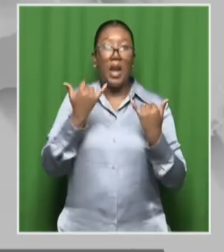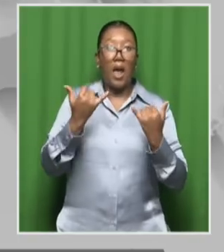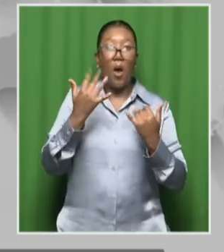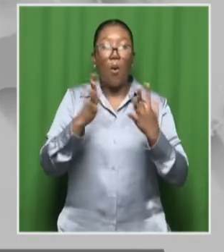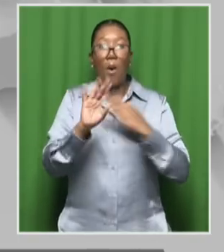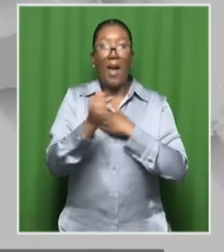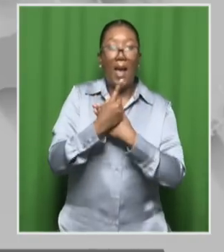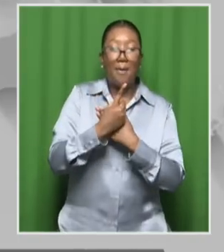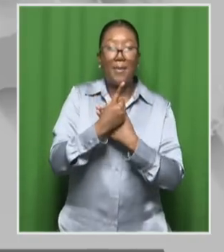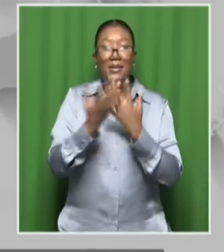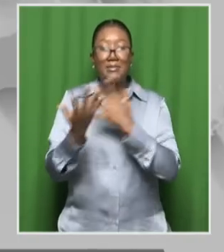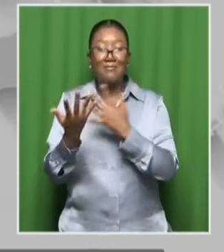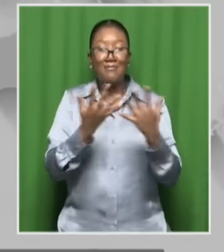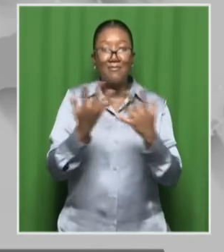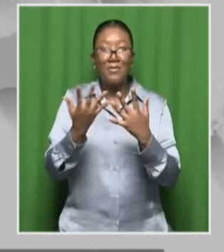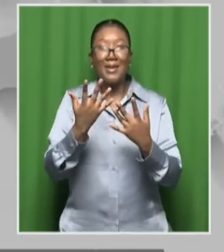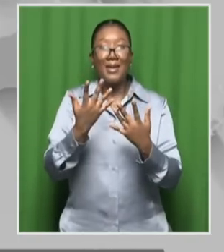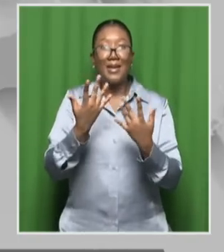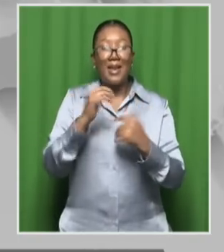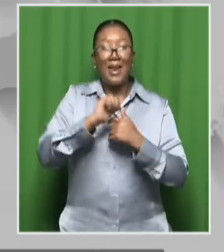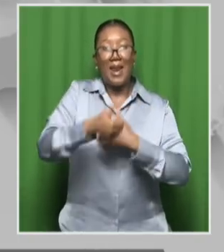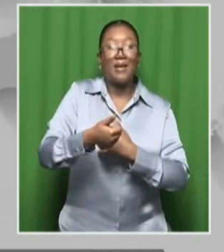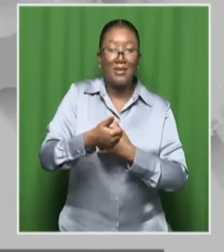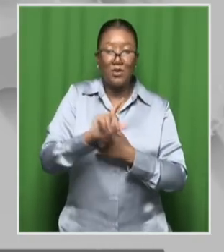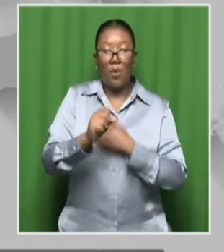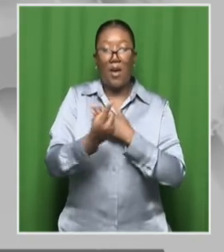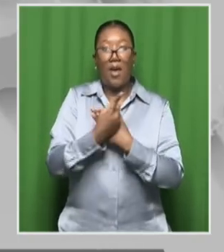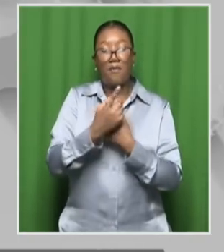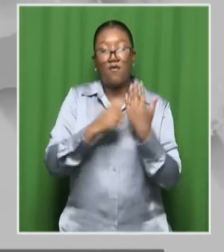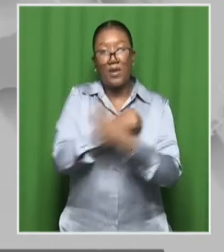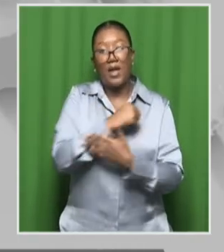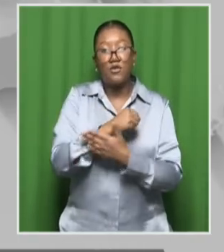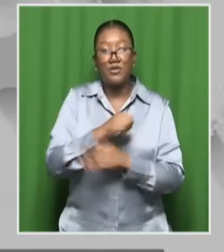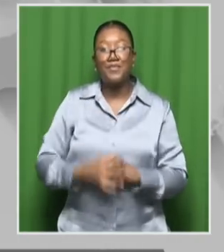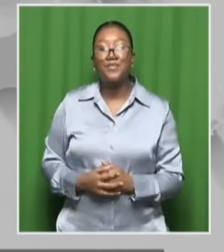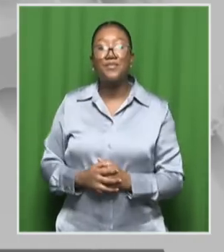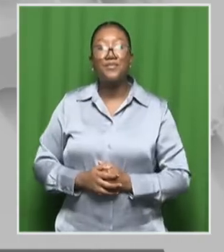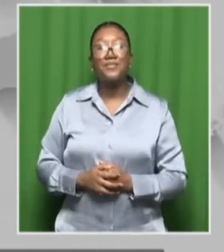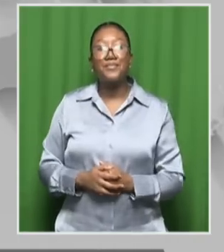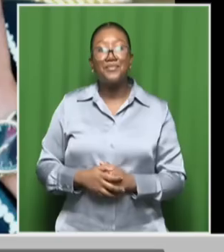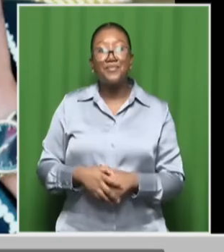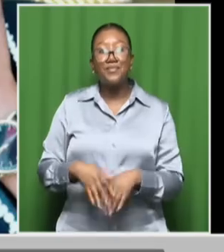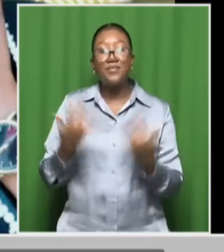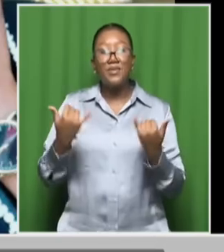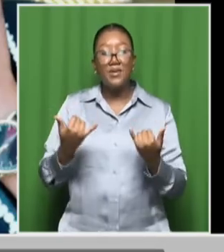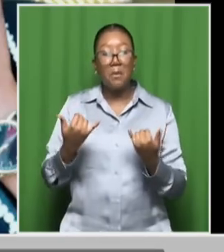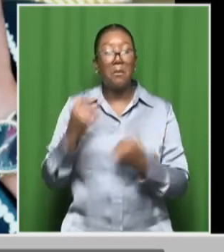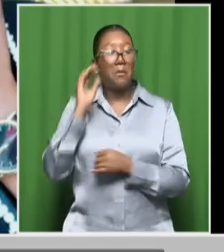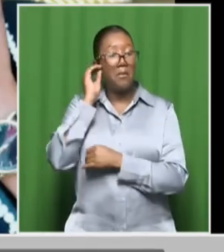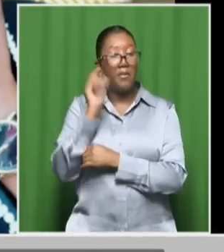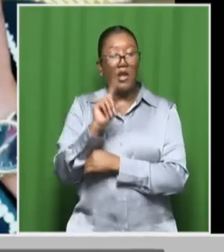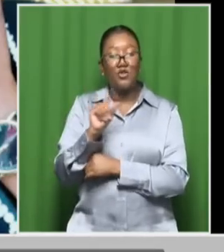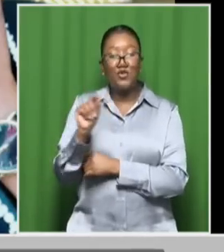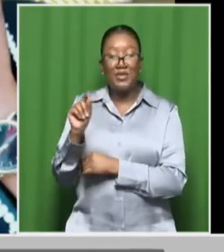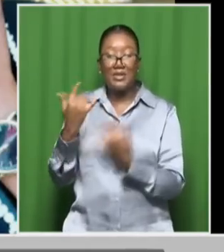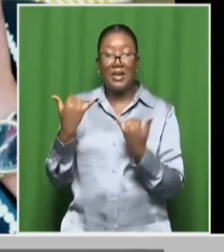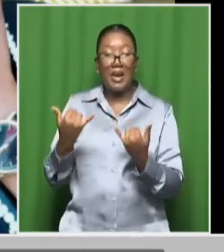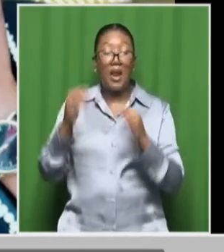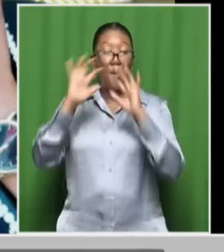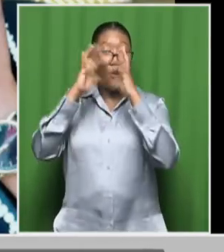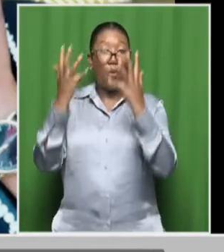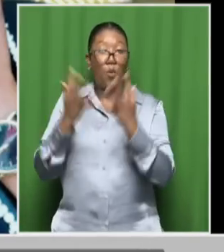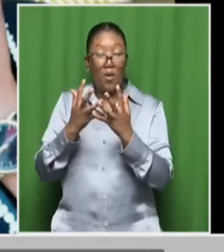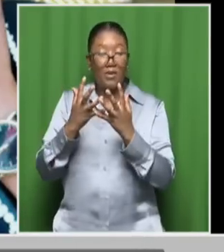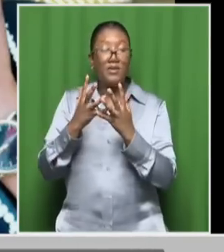from here in terms of the next move for the country. All right, Sophie Mokoena, interesting week the world is in for